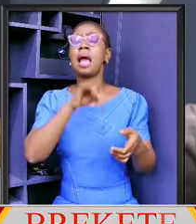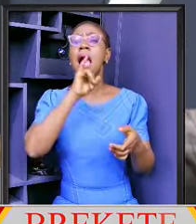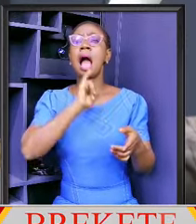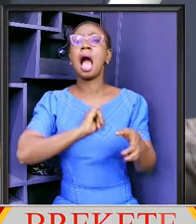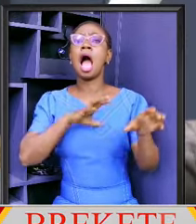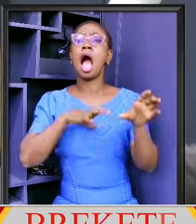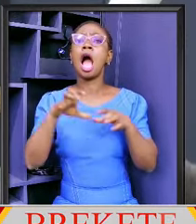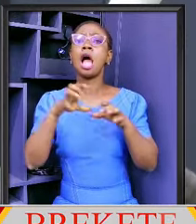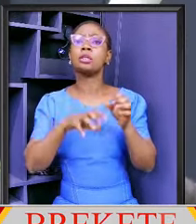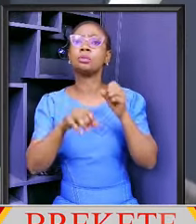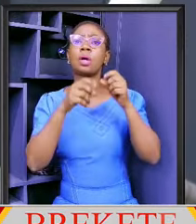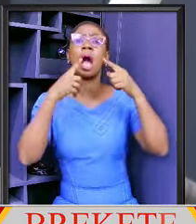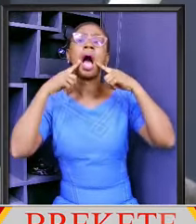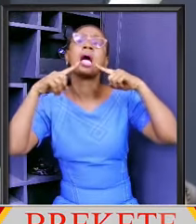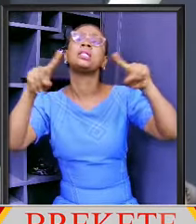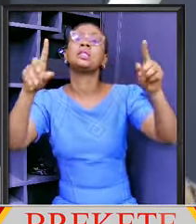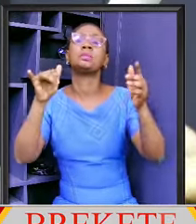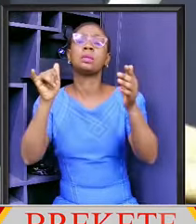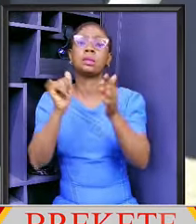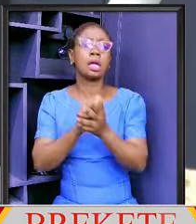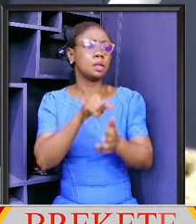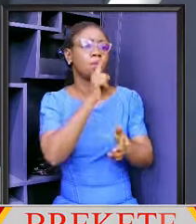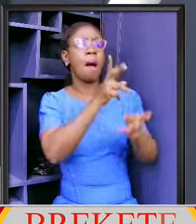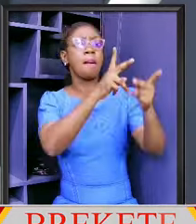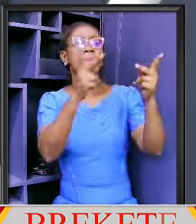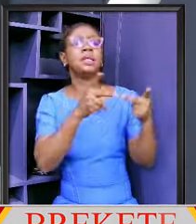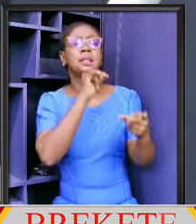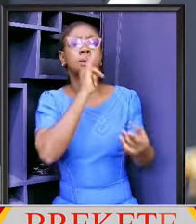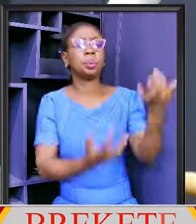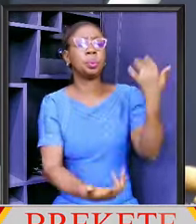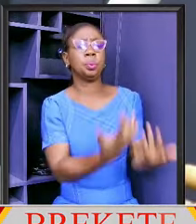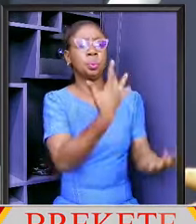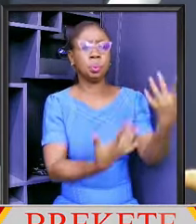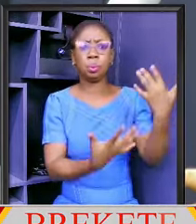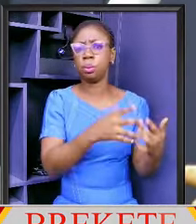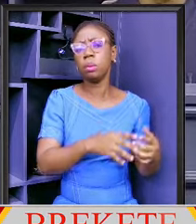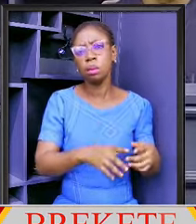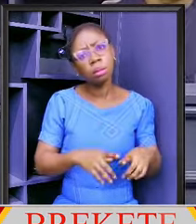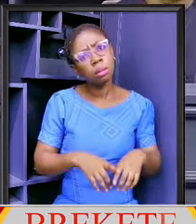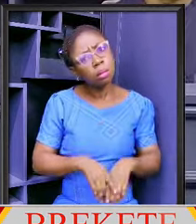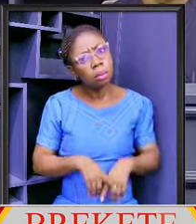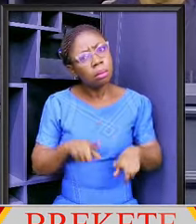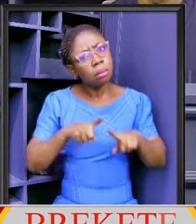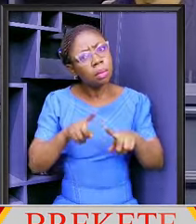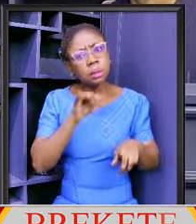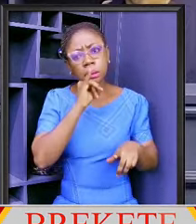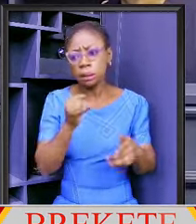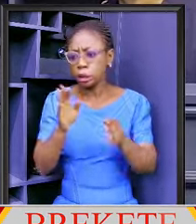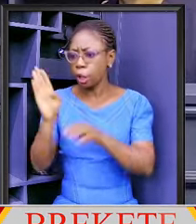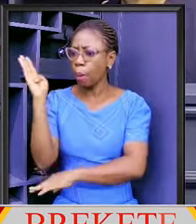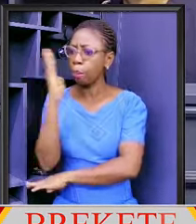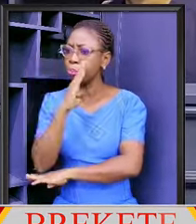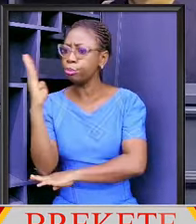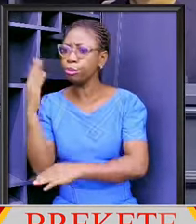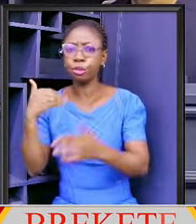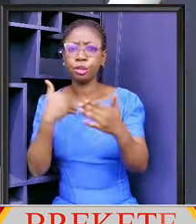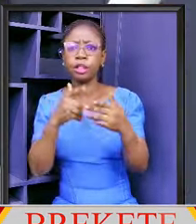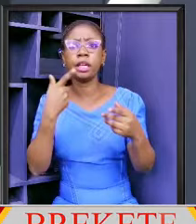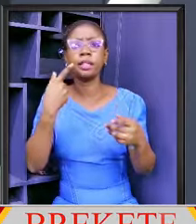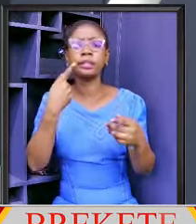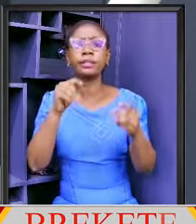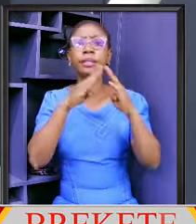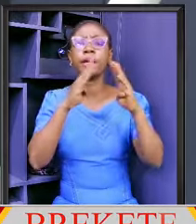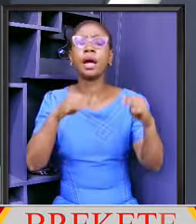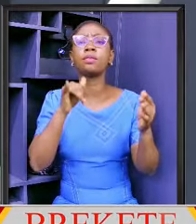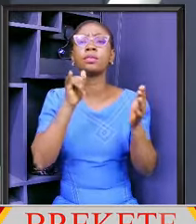they beside the place nine they born, I can't announce, I can't look foolish. So but I know say even the